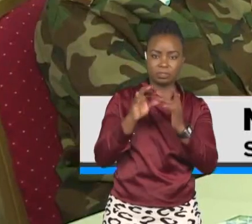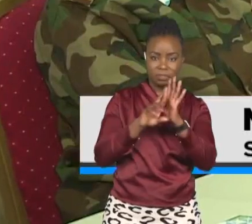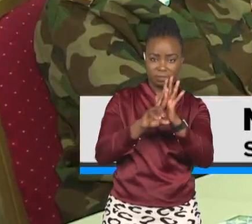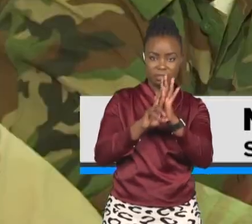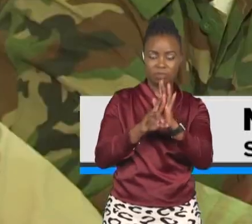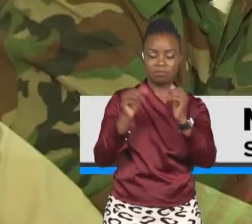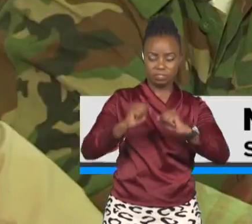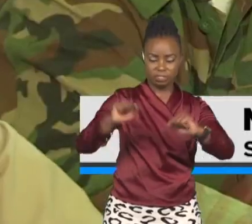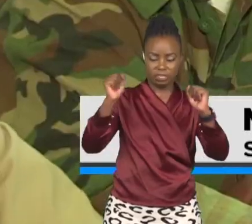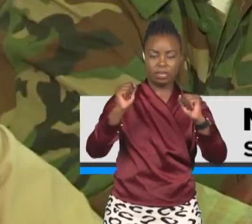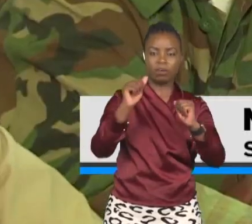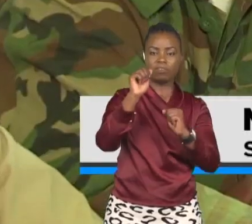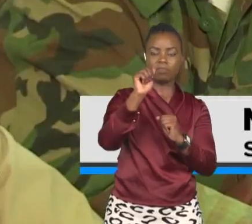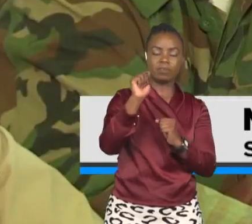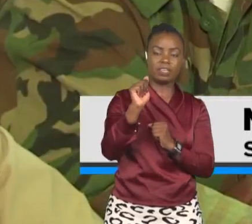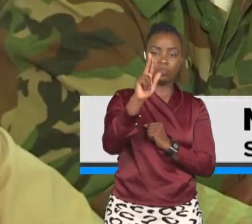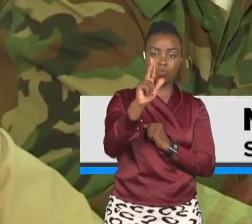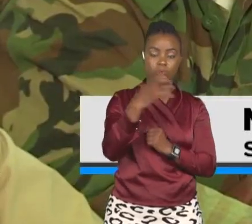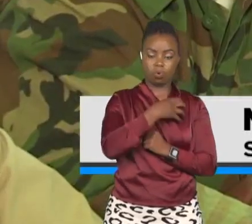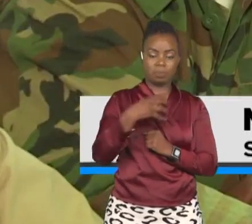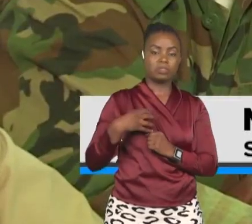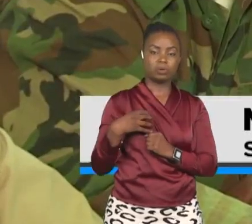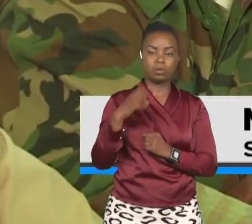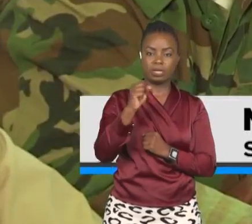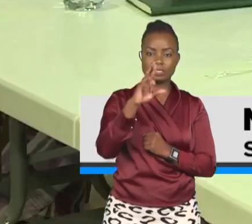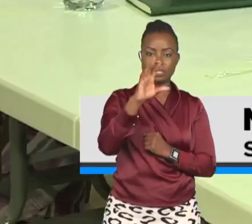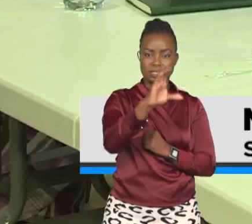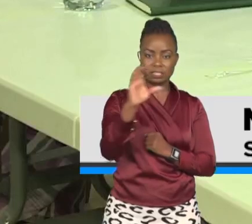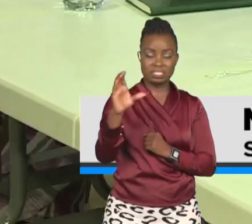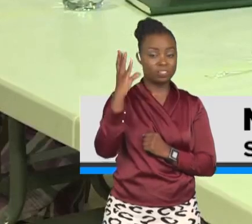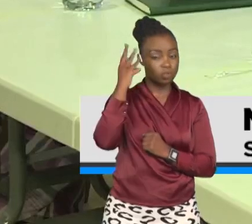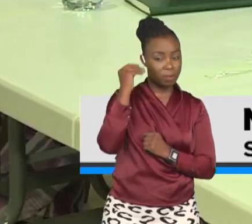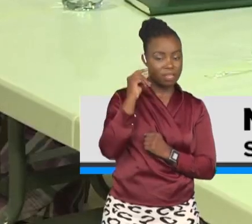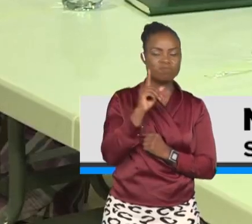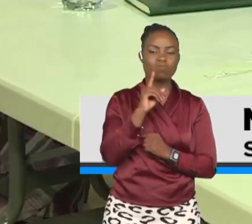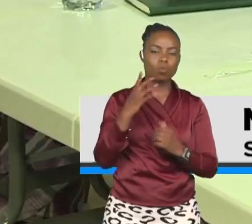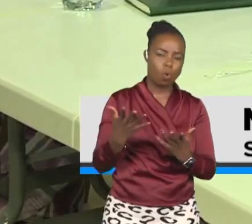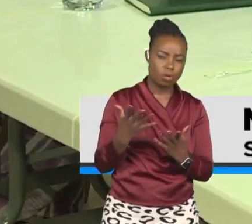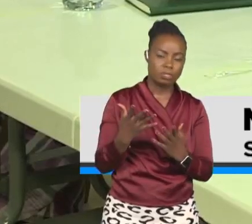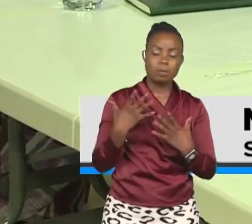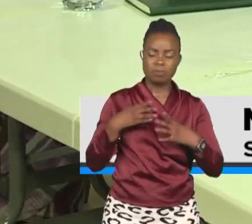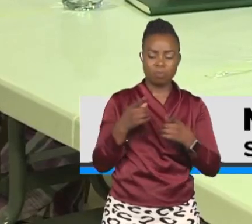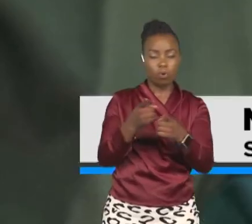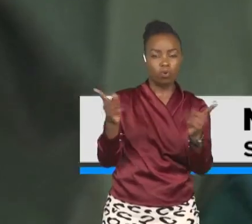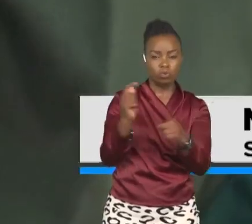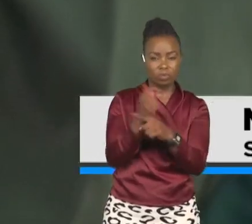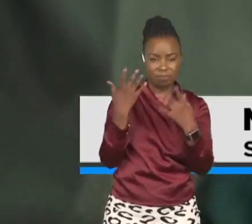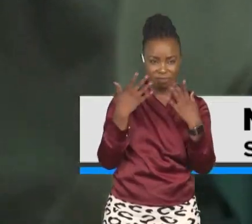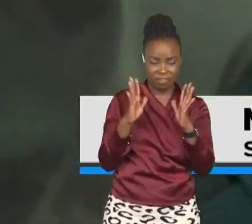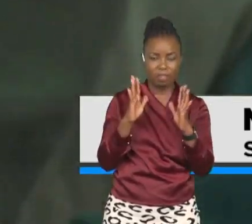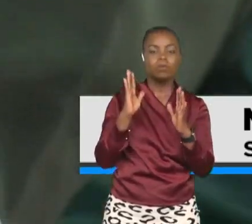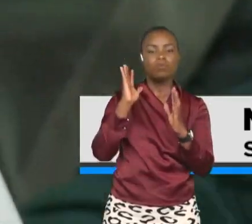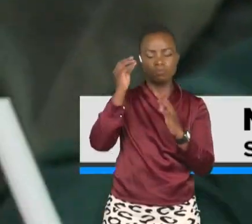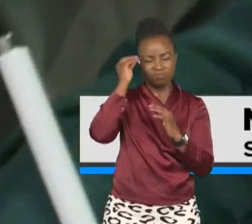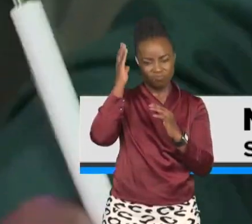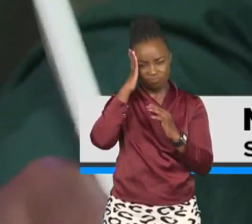of the Chairperson of the African Union Commission, SRCC, for Somalia, say the trainees will in turn impart knowledge acquired